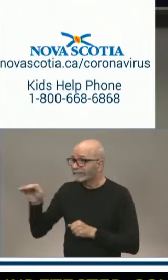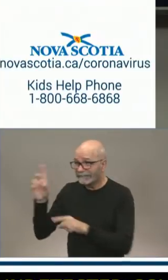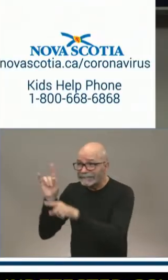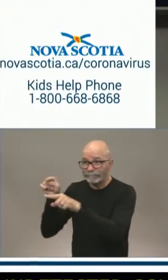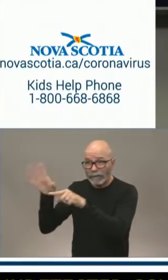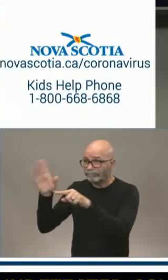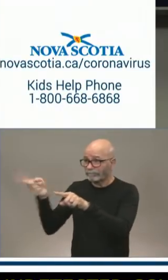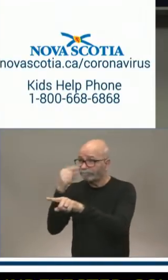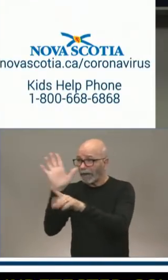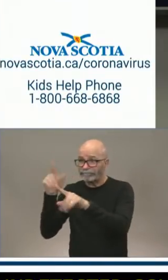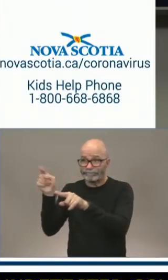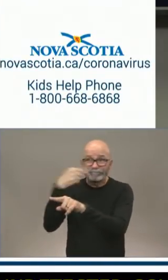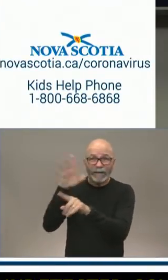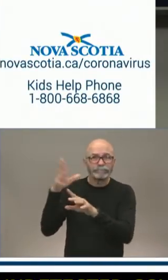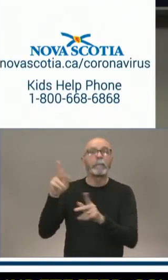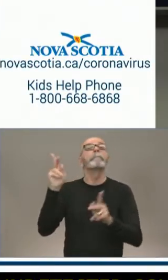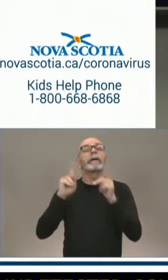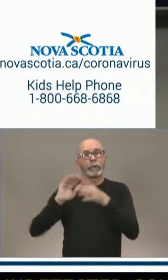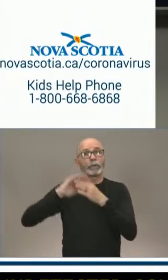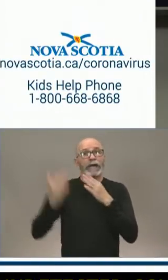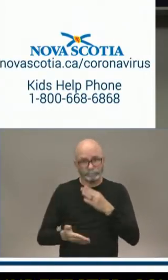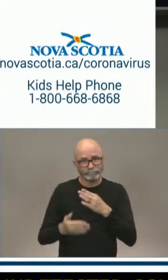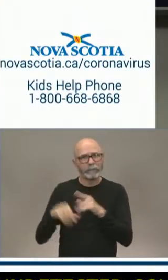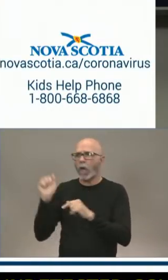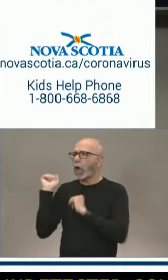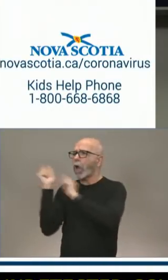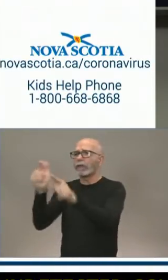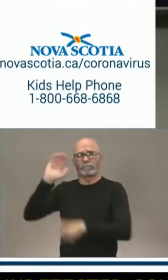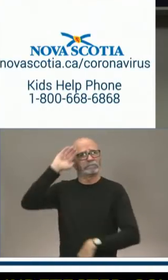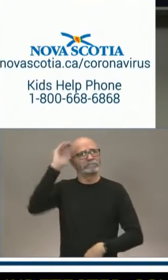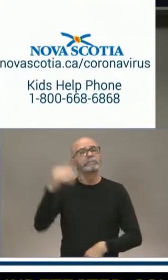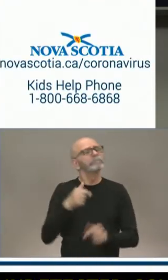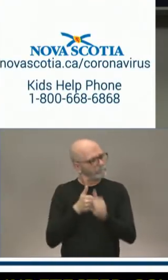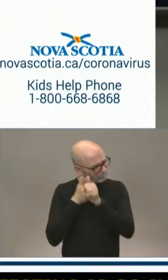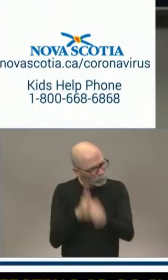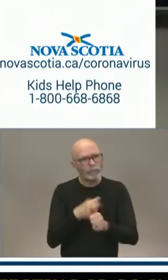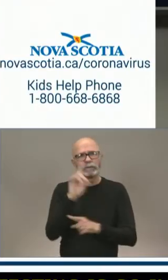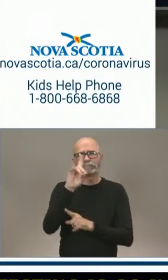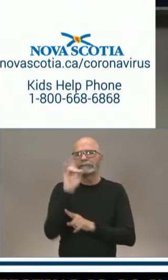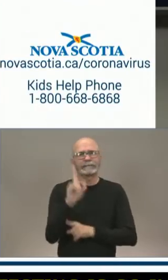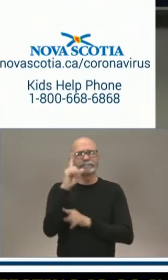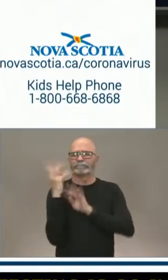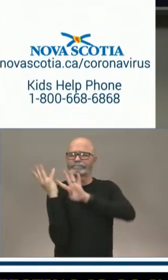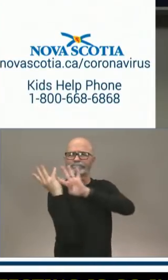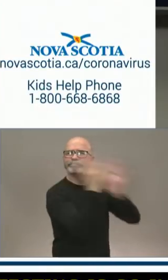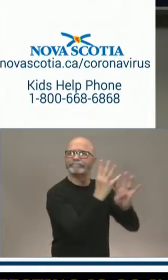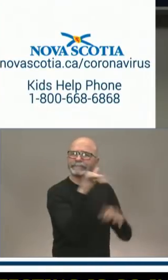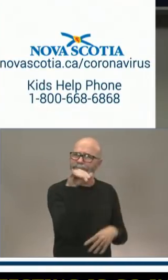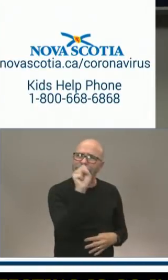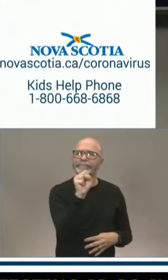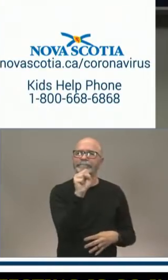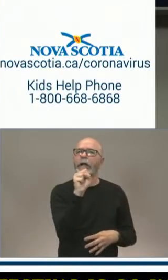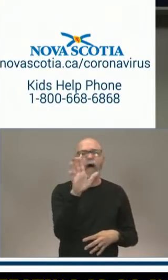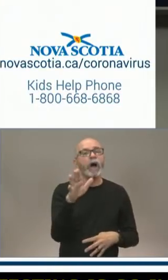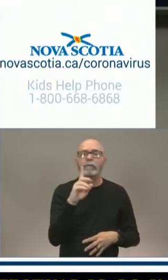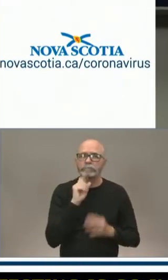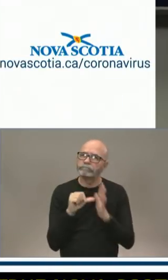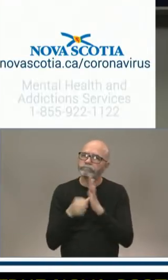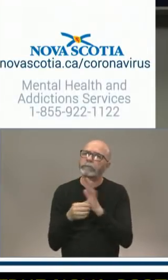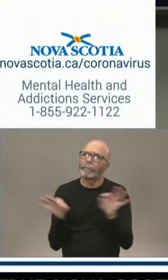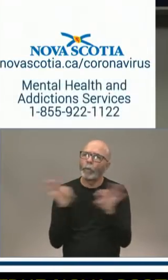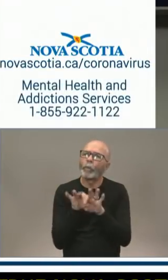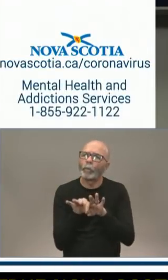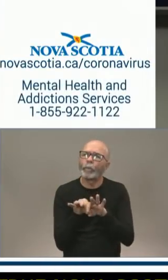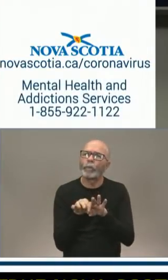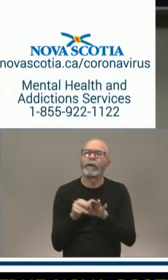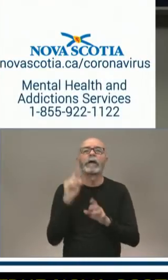last weekend, you certainly responded. So I remind people that it's still important to get tested. Go online to find out where